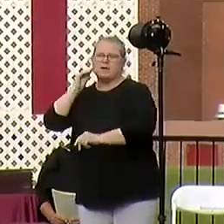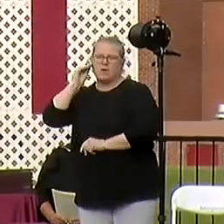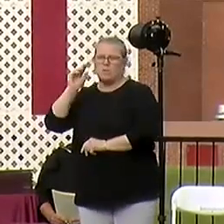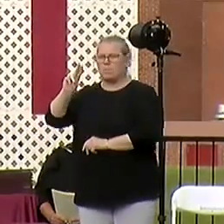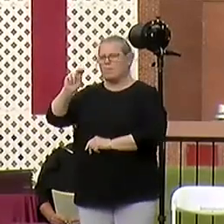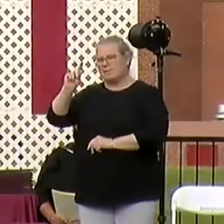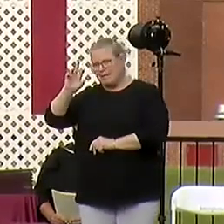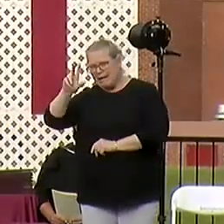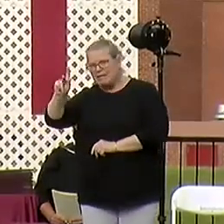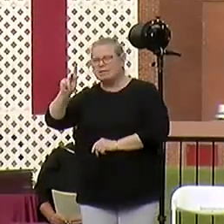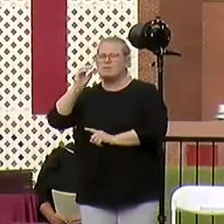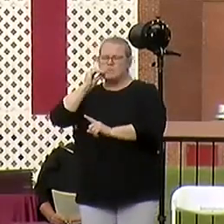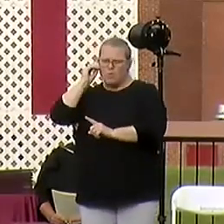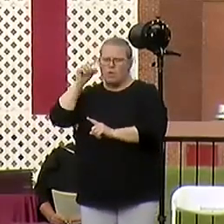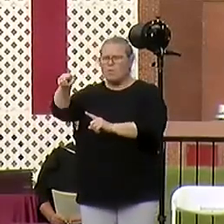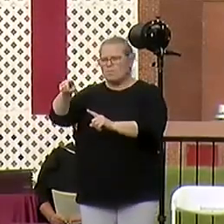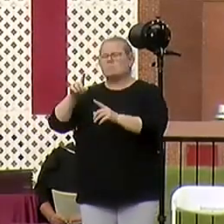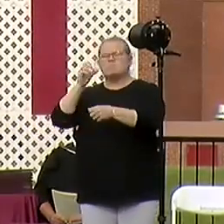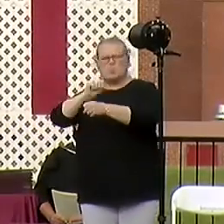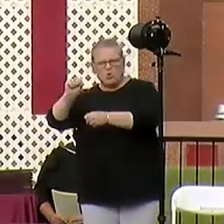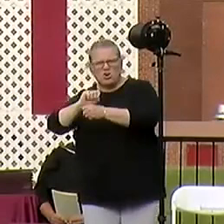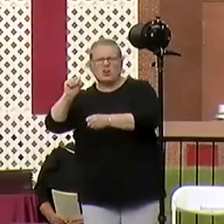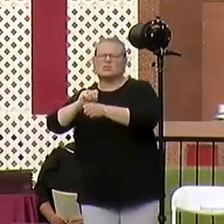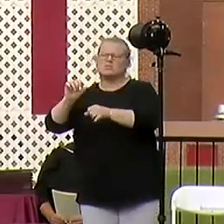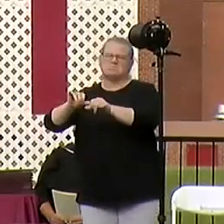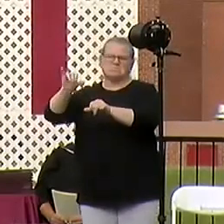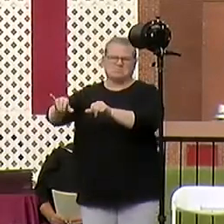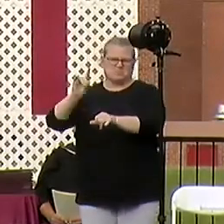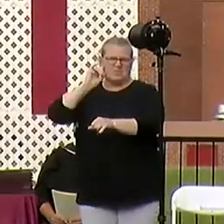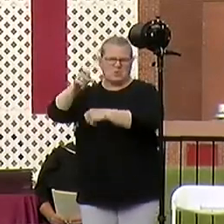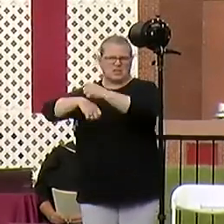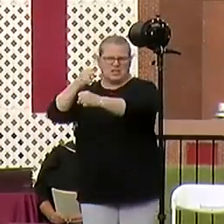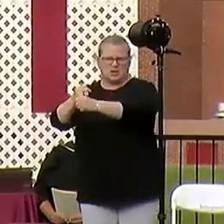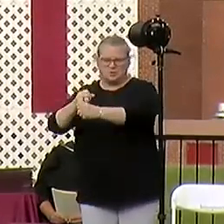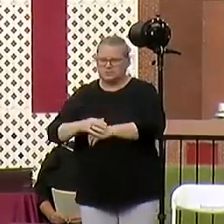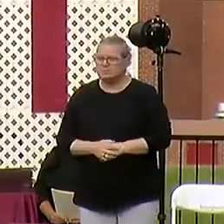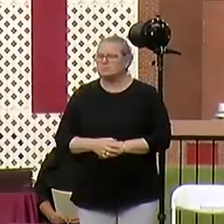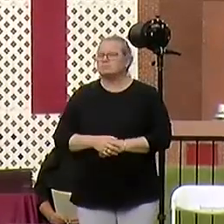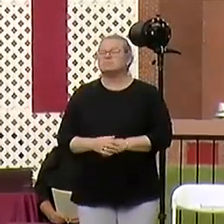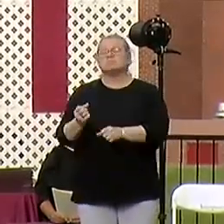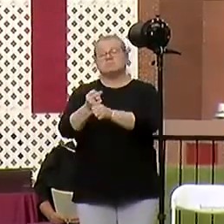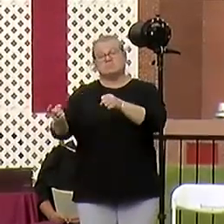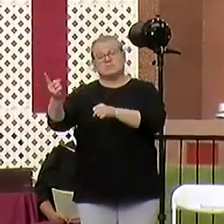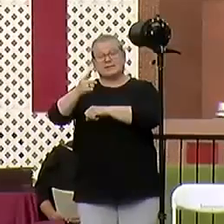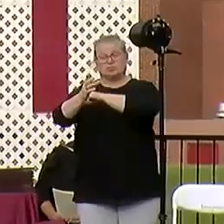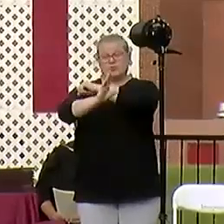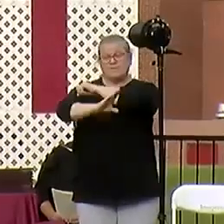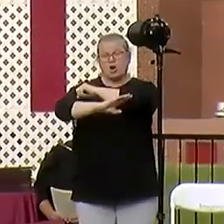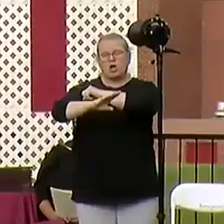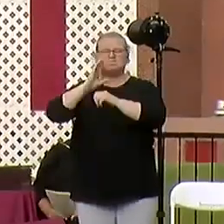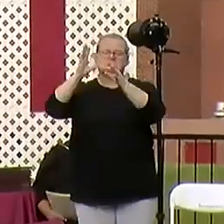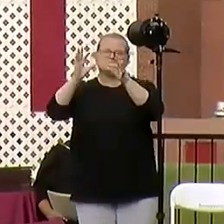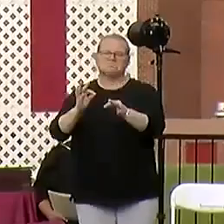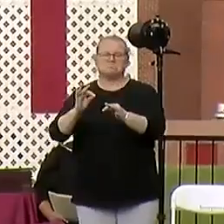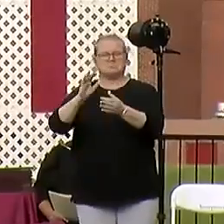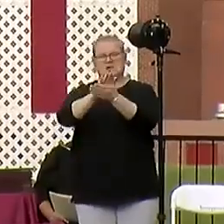year. I enrolled at the University of Pennsylvania the following fall to make a new start. For the longest